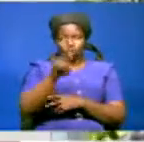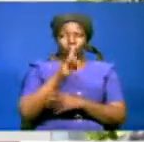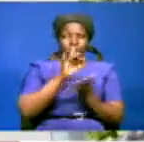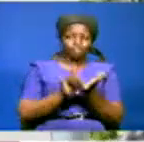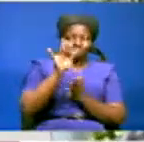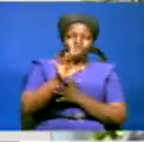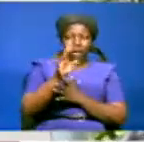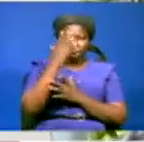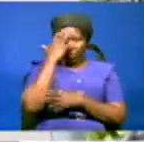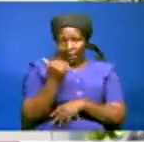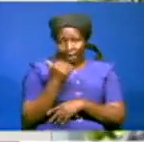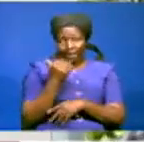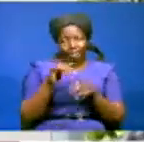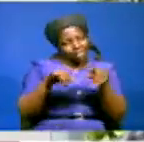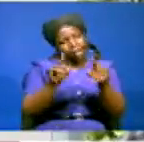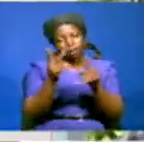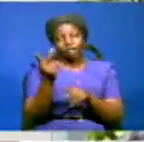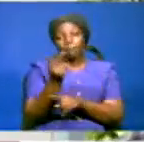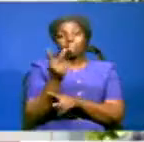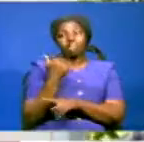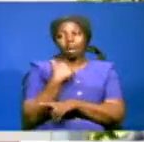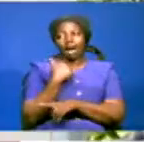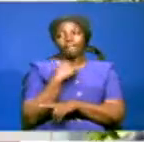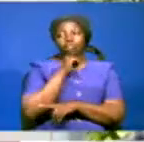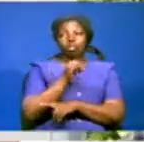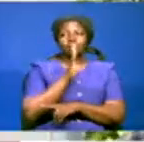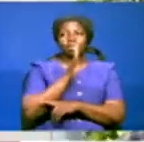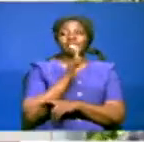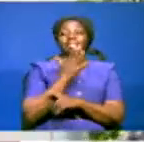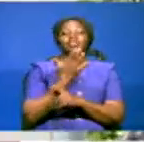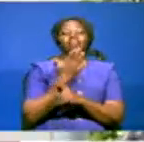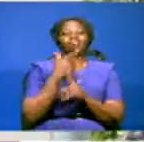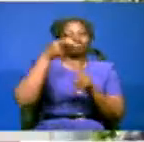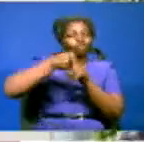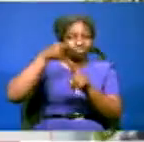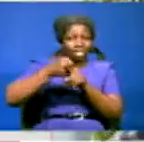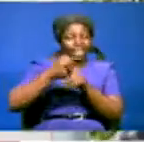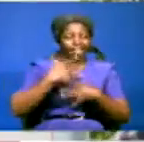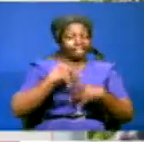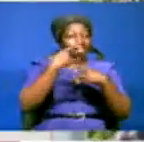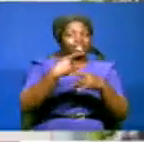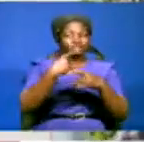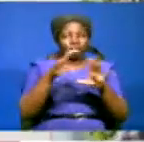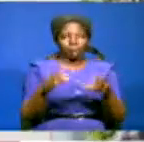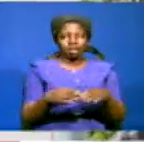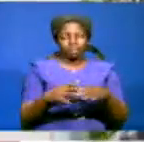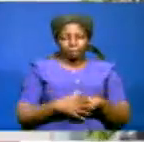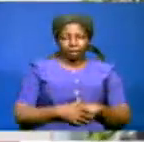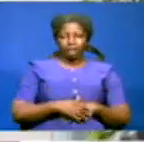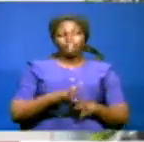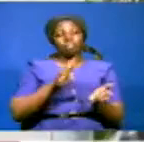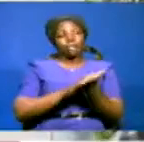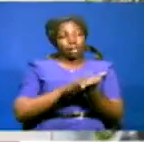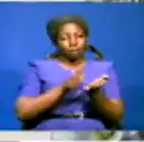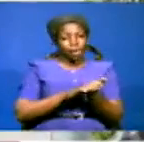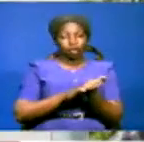for reasons that they have not been promoting the interest of the party. That recommendations be